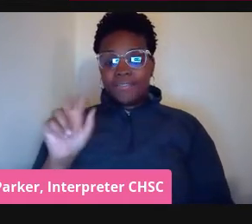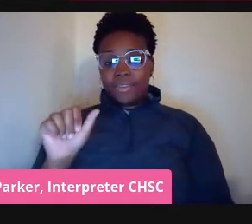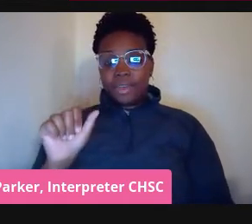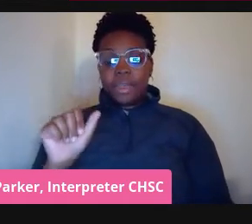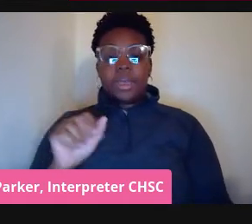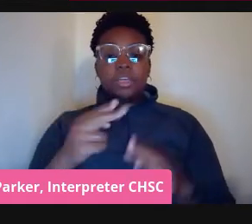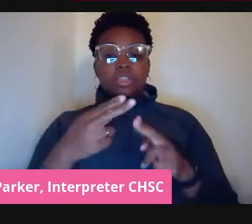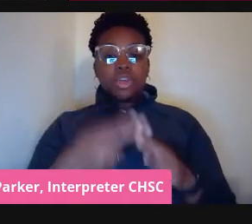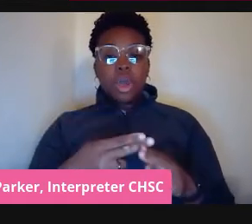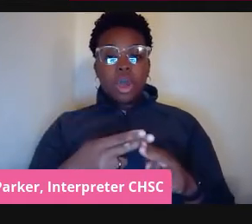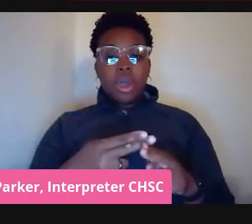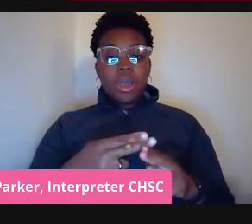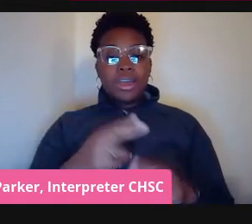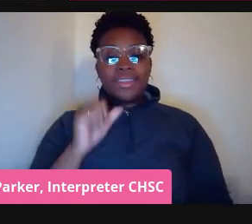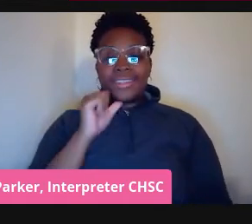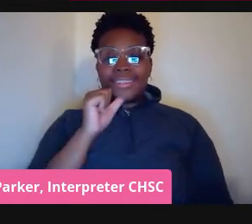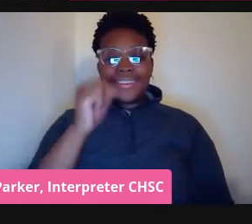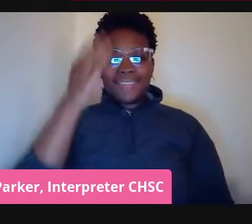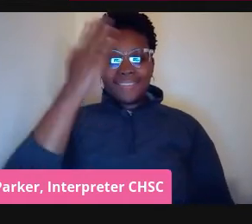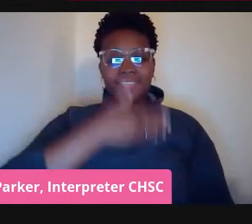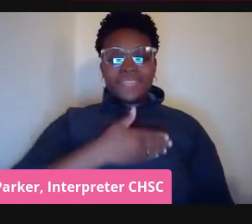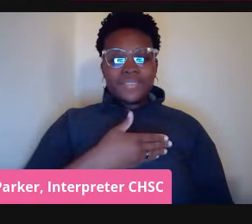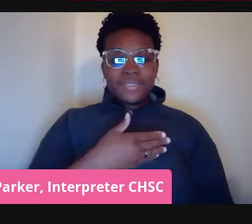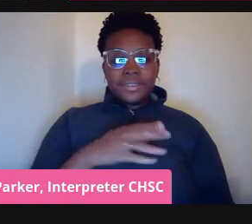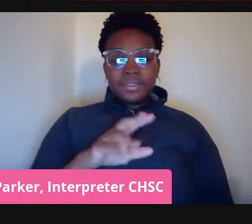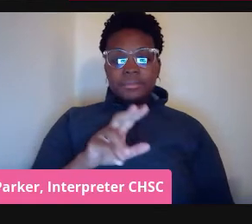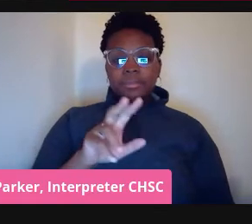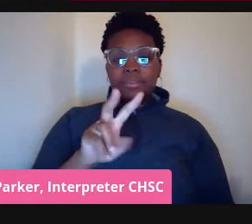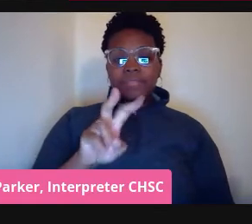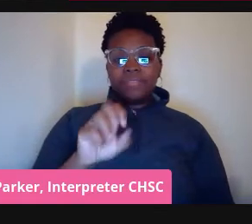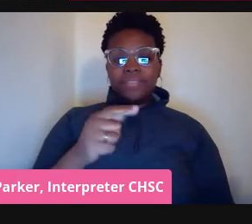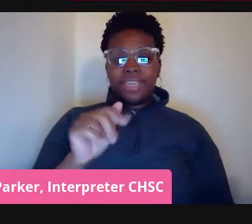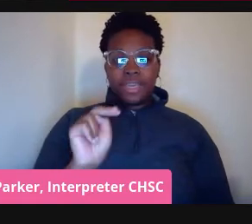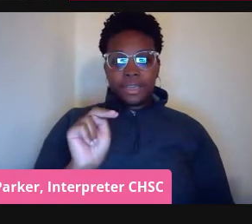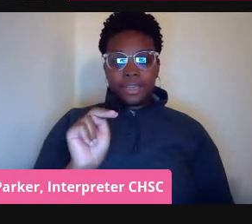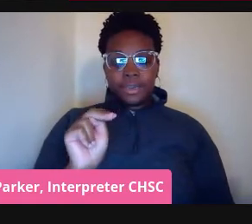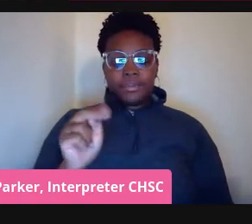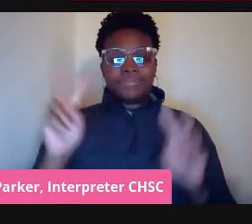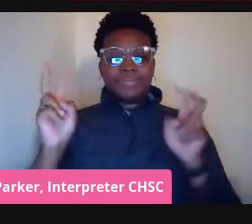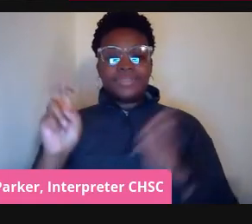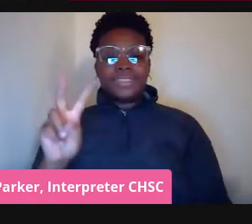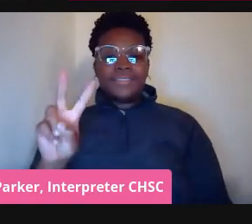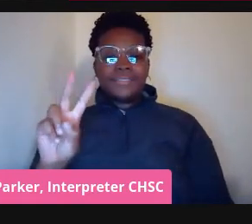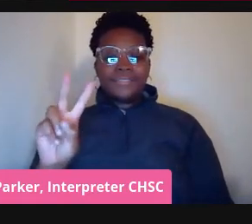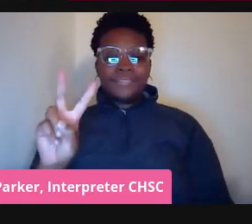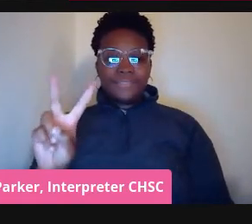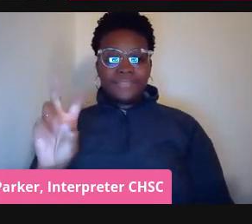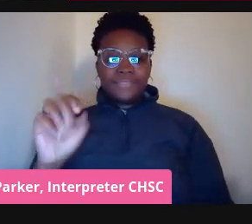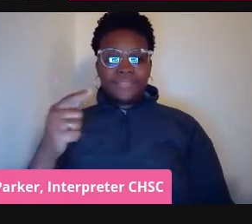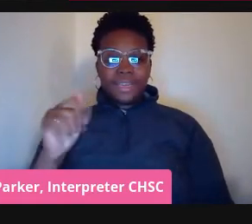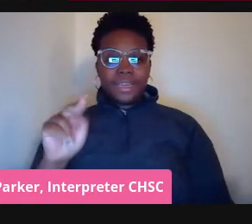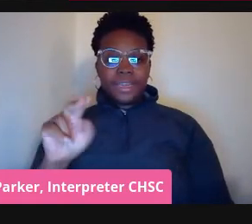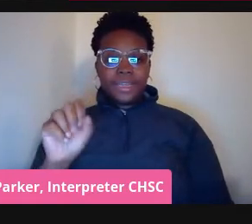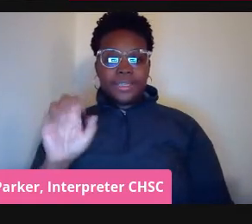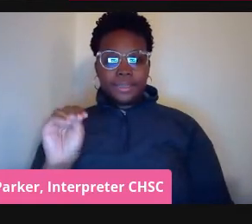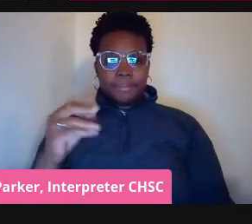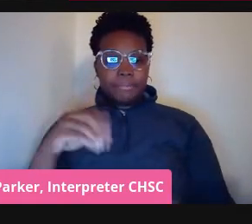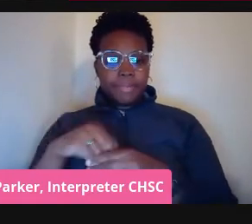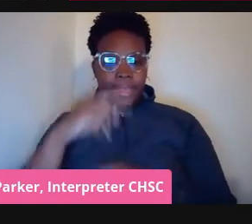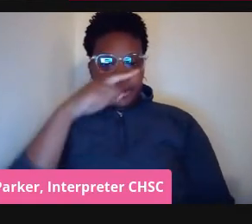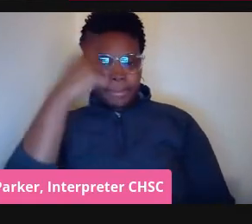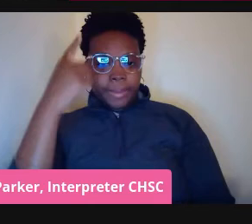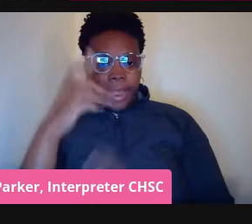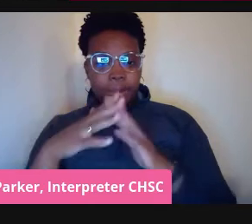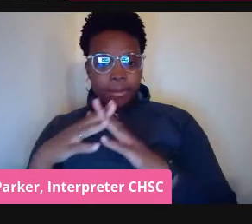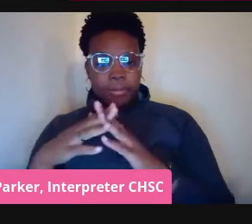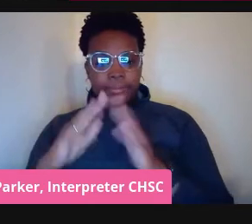Vegan. And it was a documentary on veganism and the Black community. And at that time, I started doing some Google searching, some